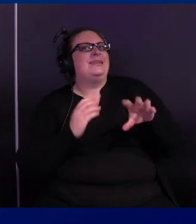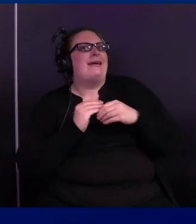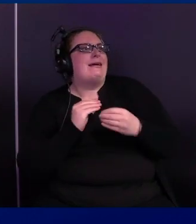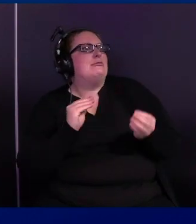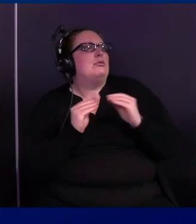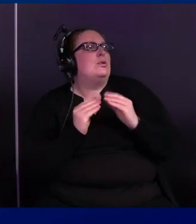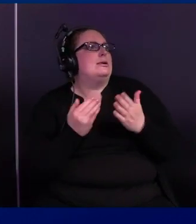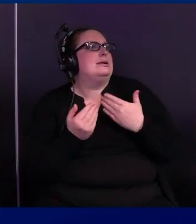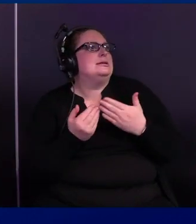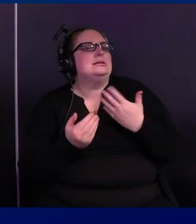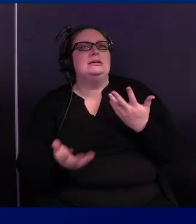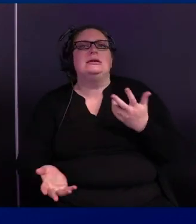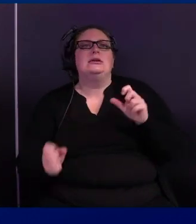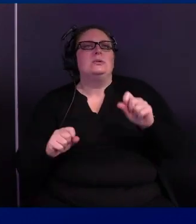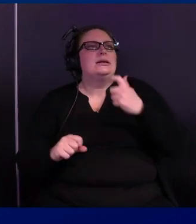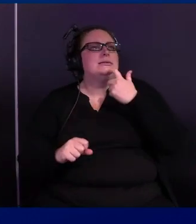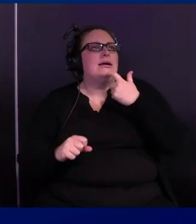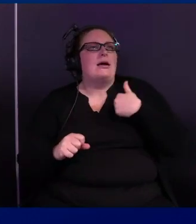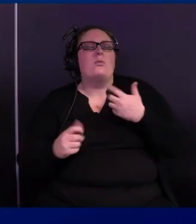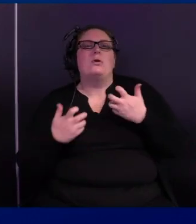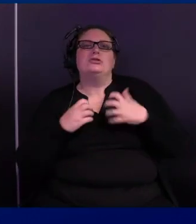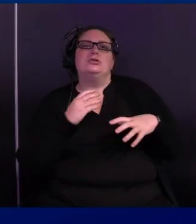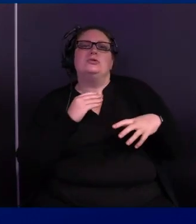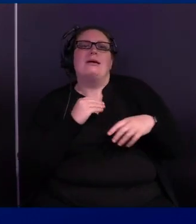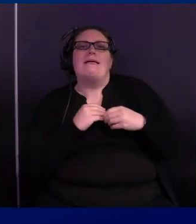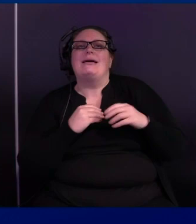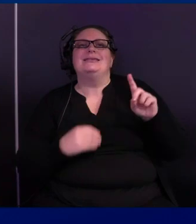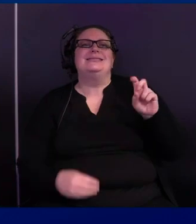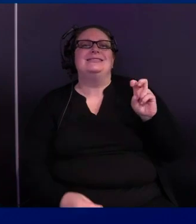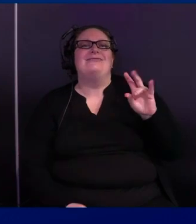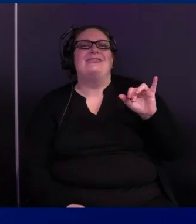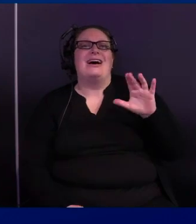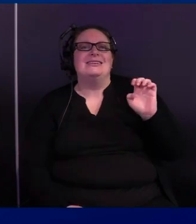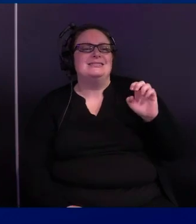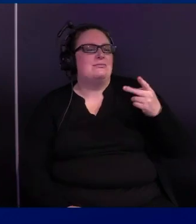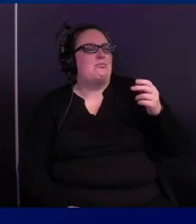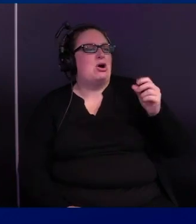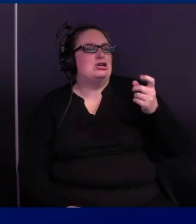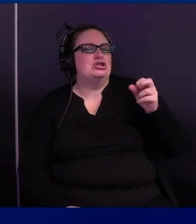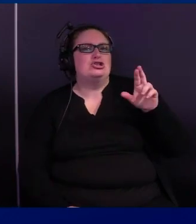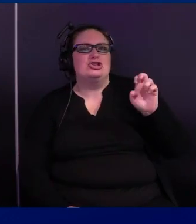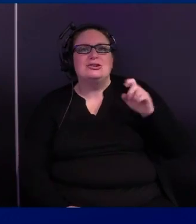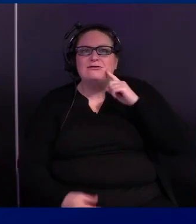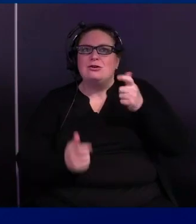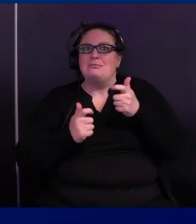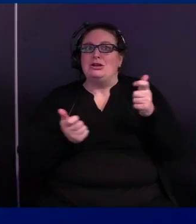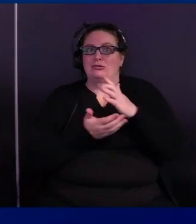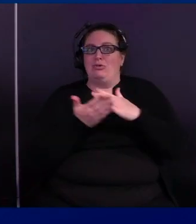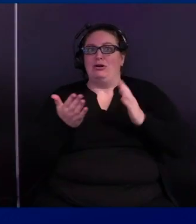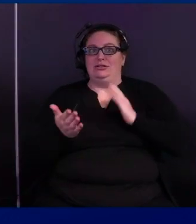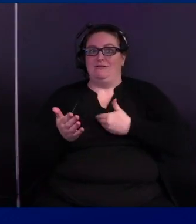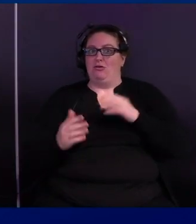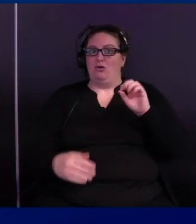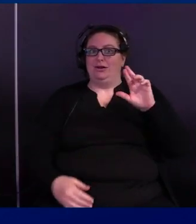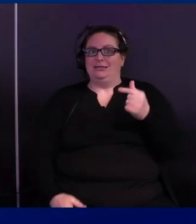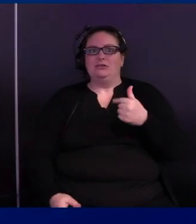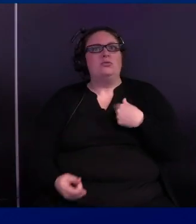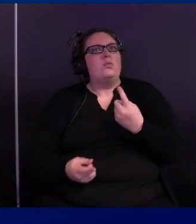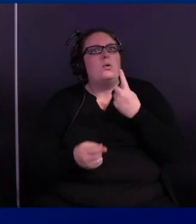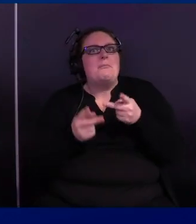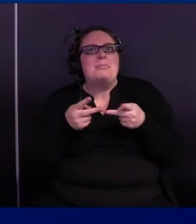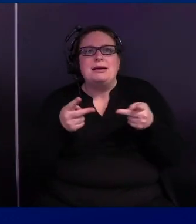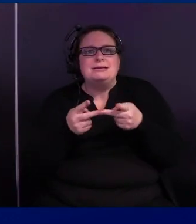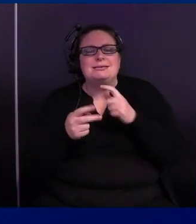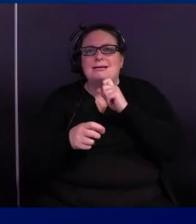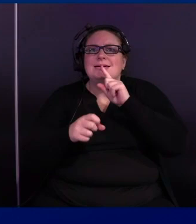add device posture requirement for larger parts of my organization. You can do it in a single place. And you're absolutely